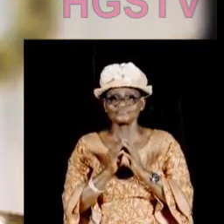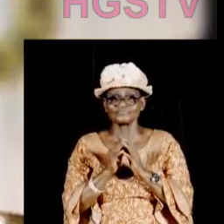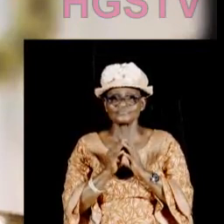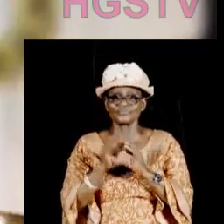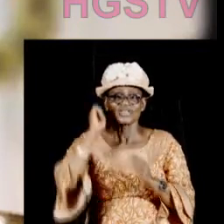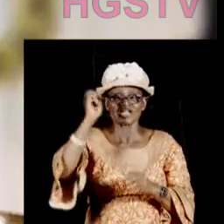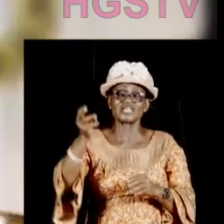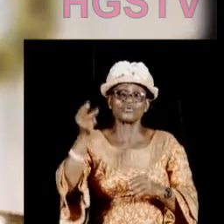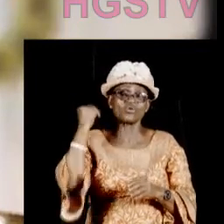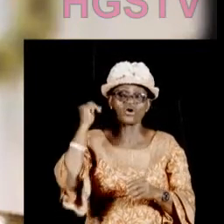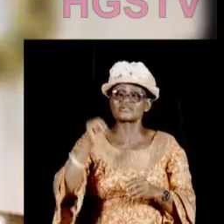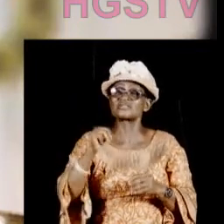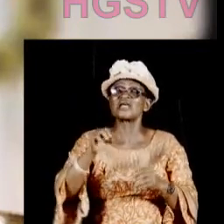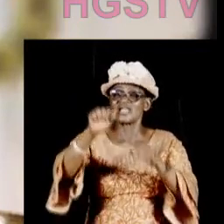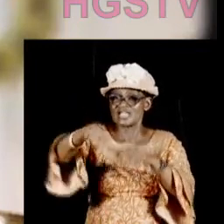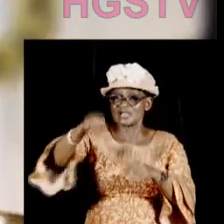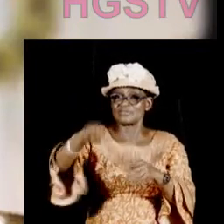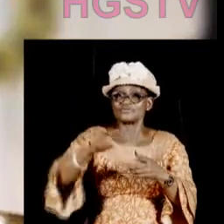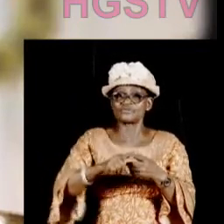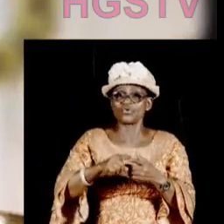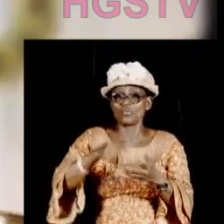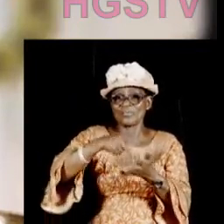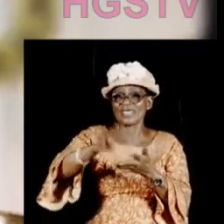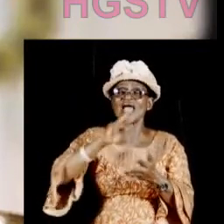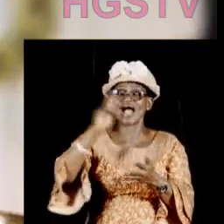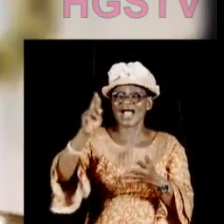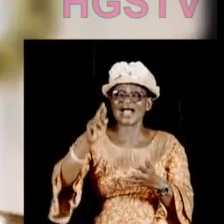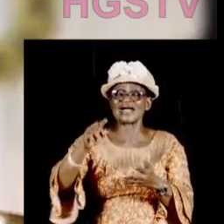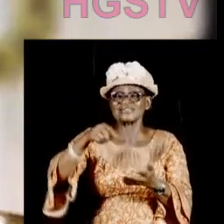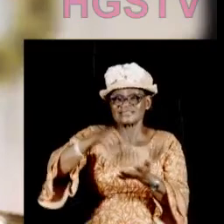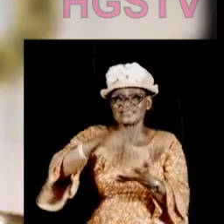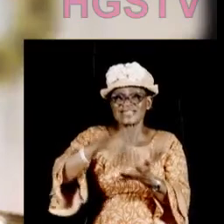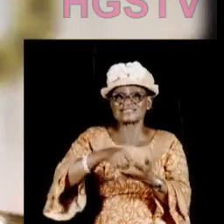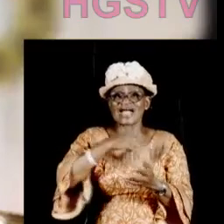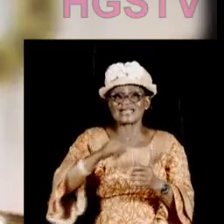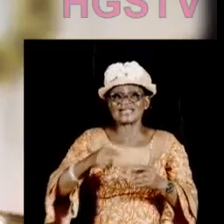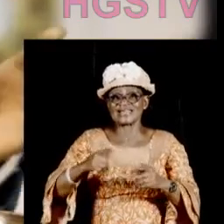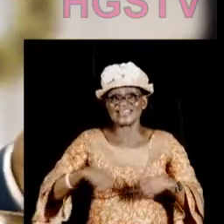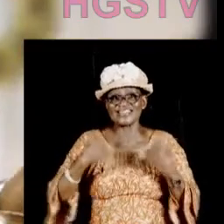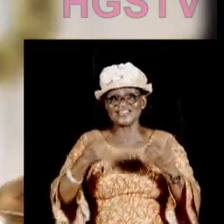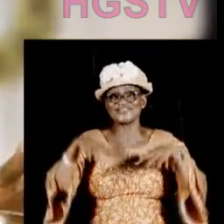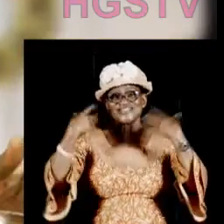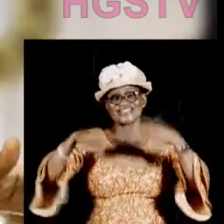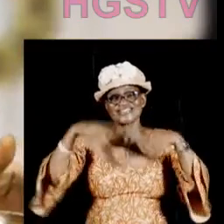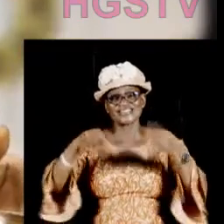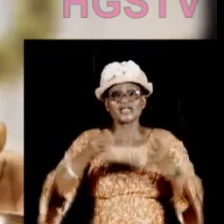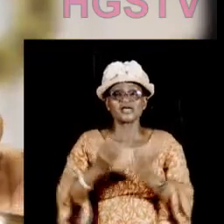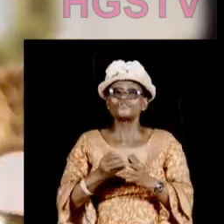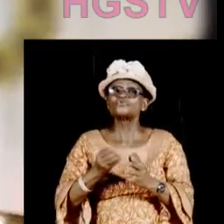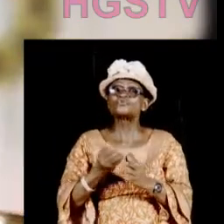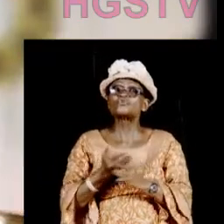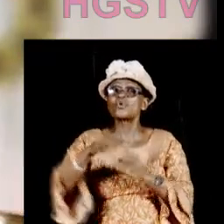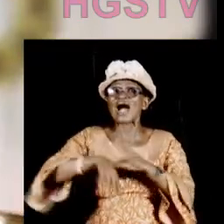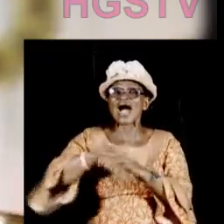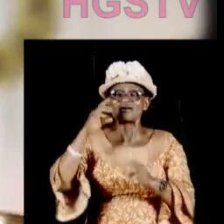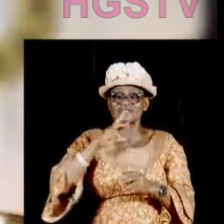He was able to pay her debts, and he was able to live in abundance throughout her life, and